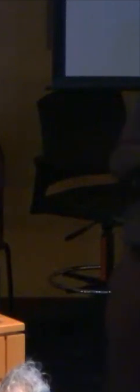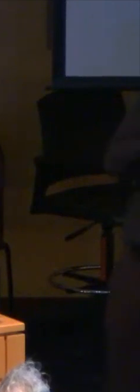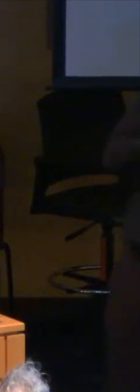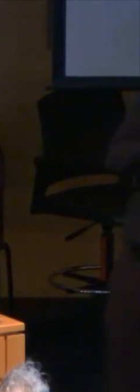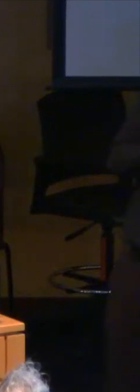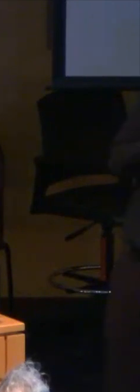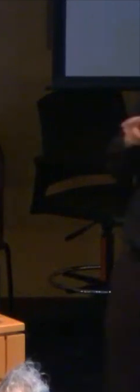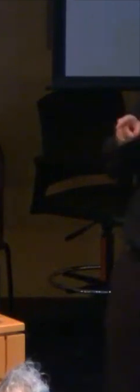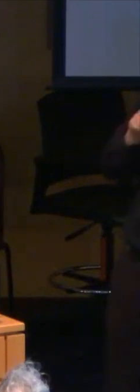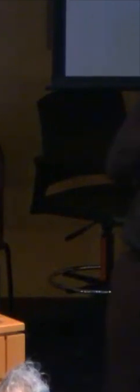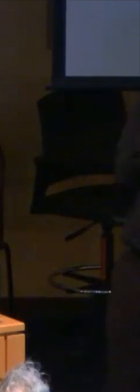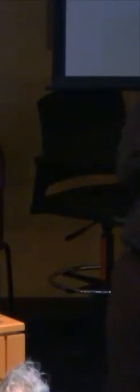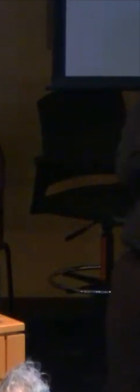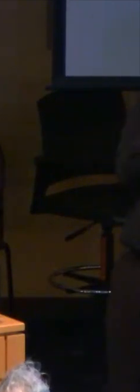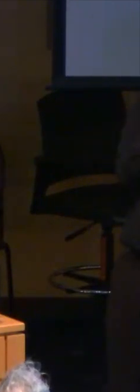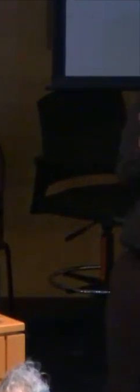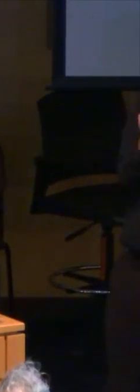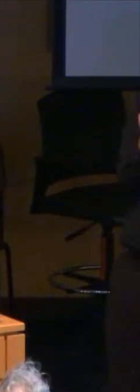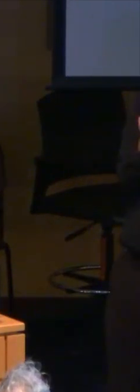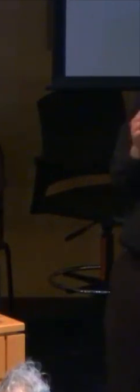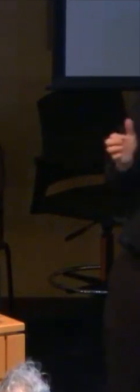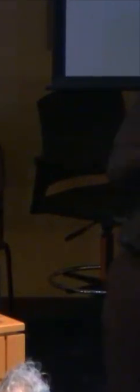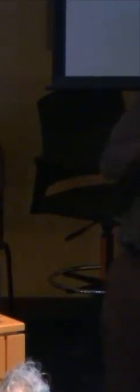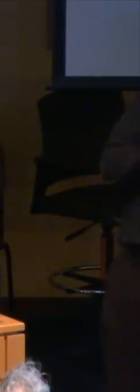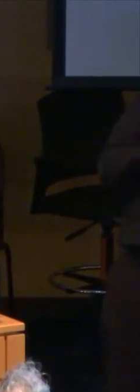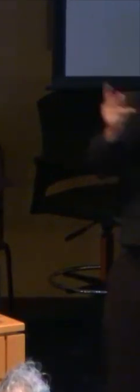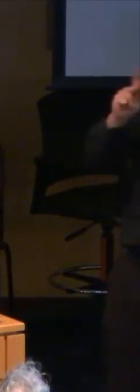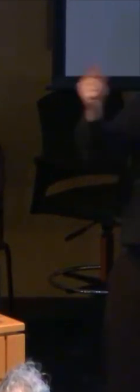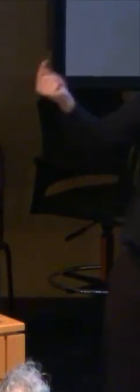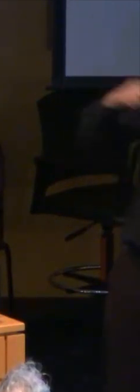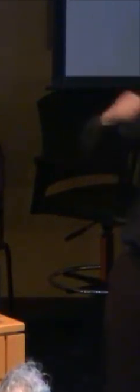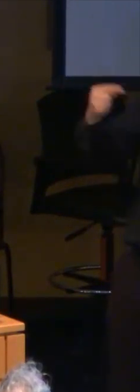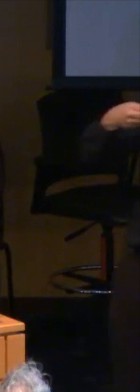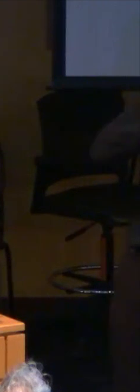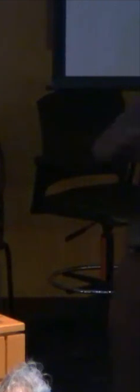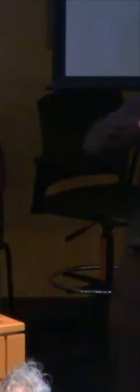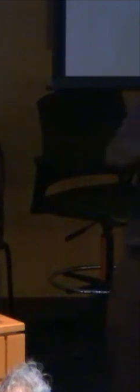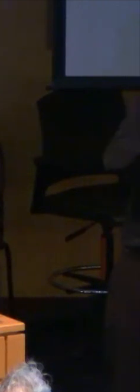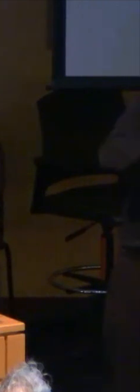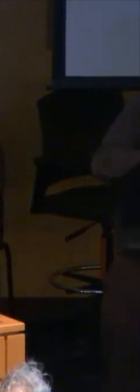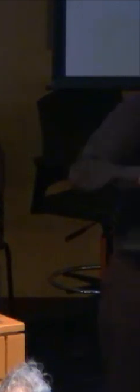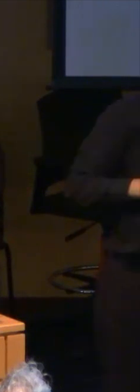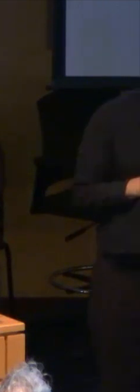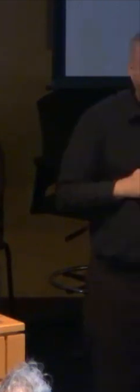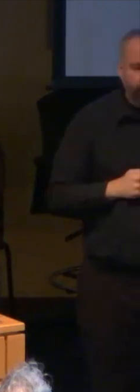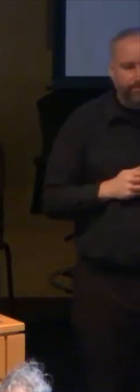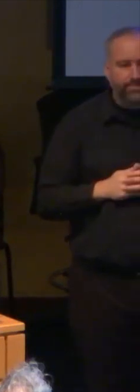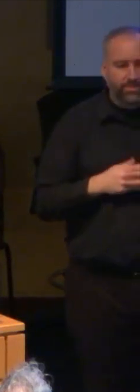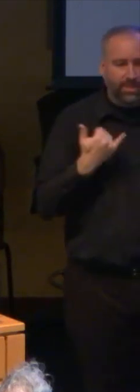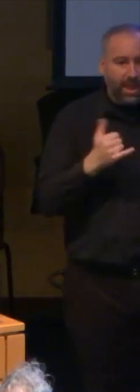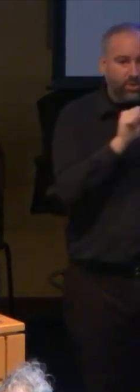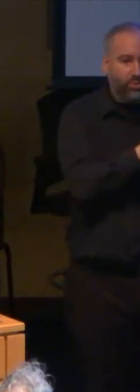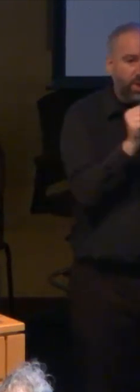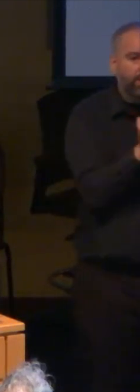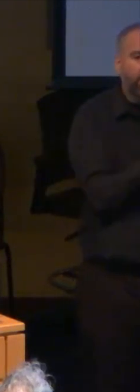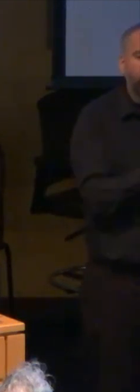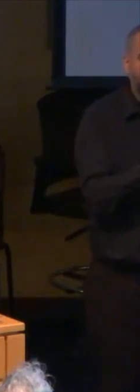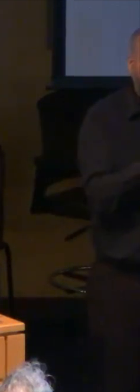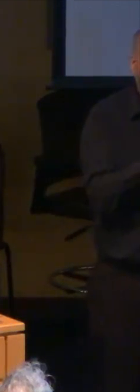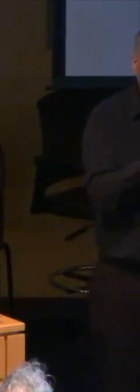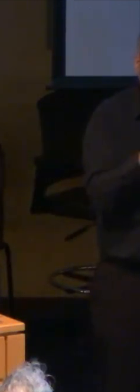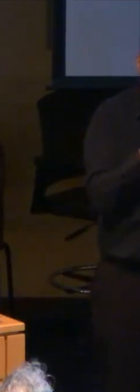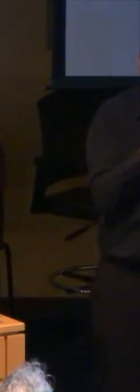we're trying to work more with fisheries. Our team for one project is also looking